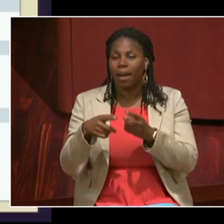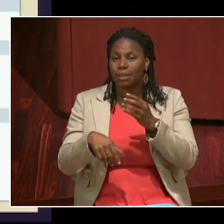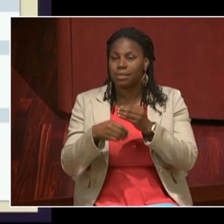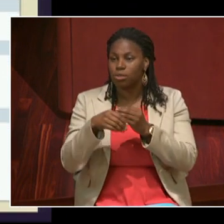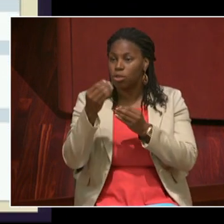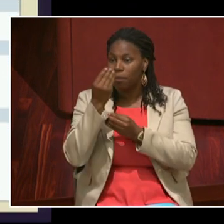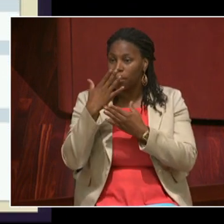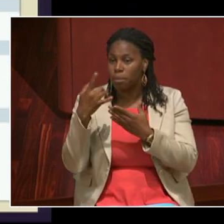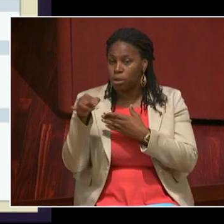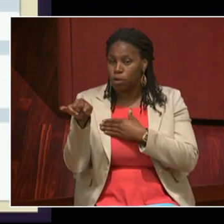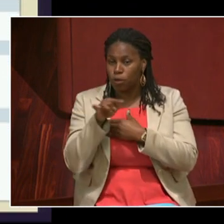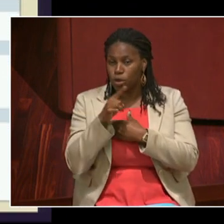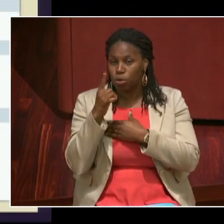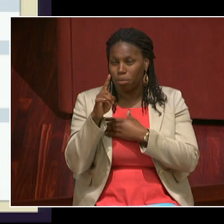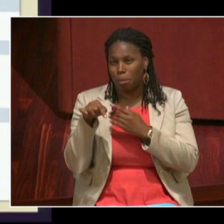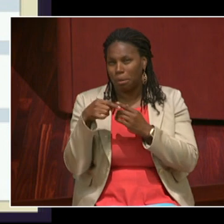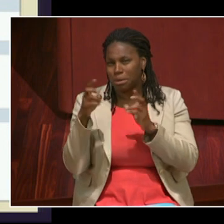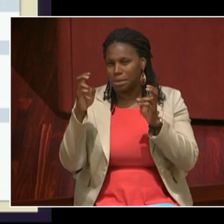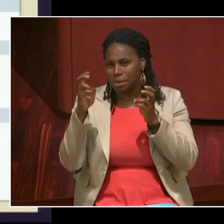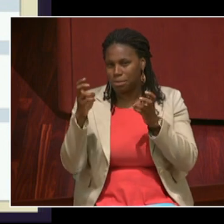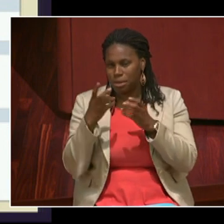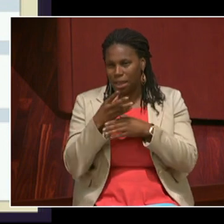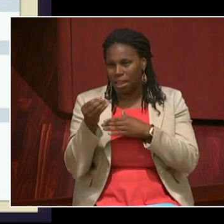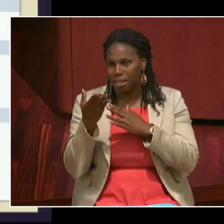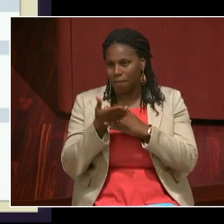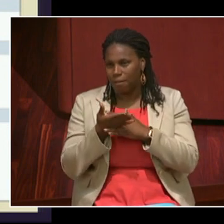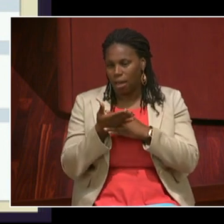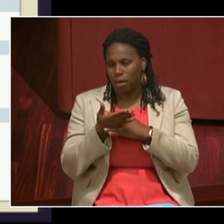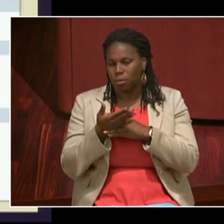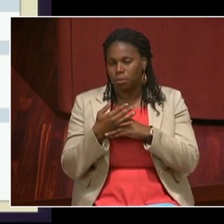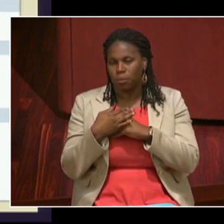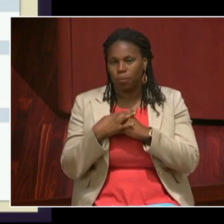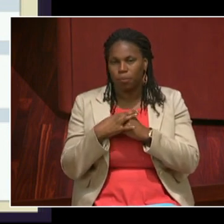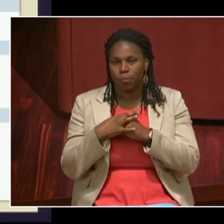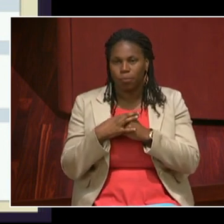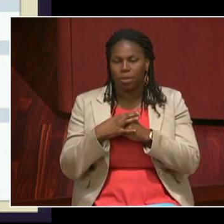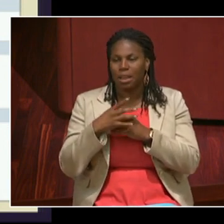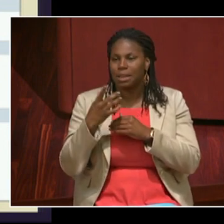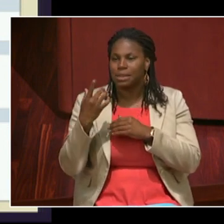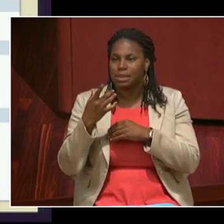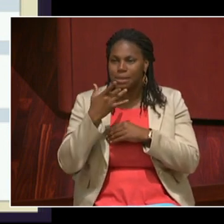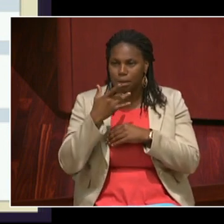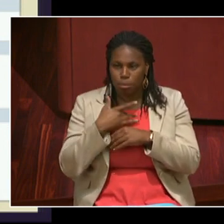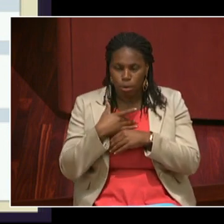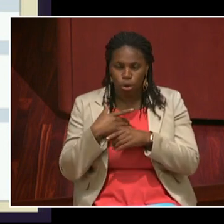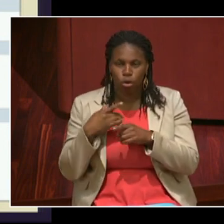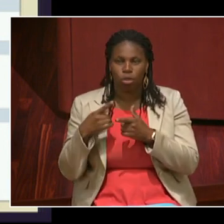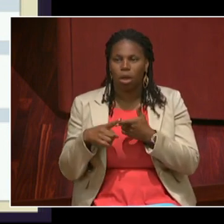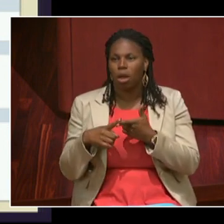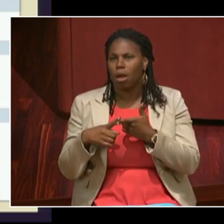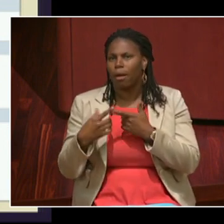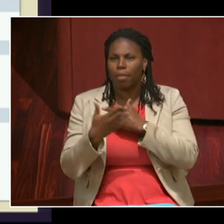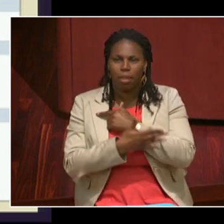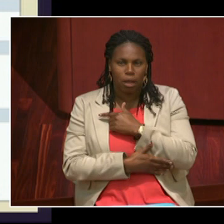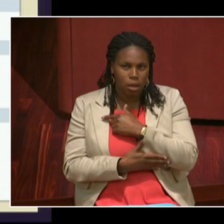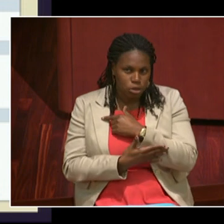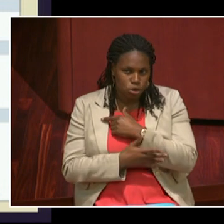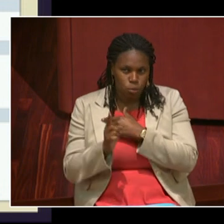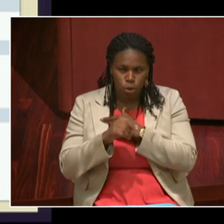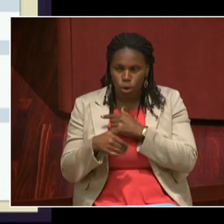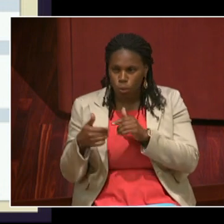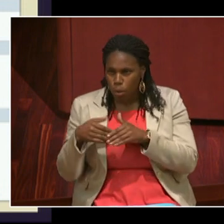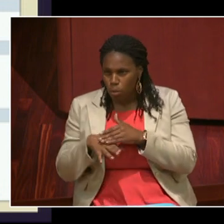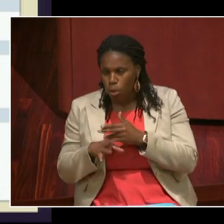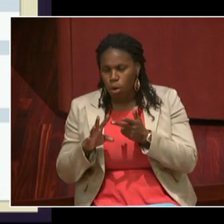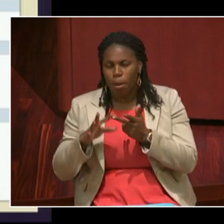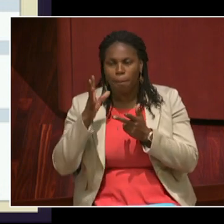for you about the subject of the file. This could include the date of birth, country of origin, parents'